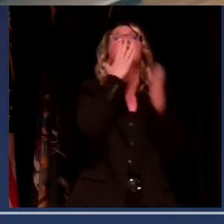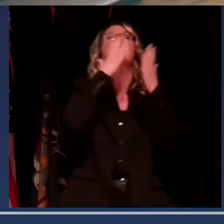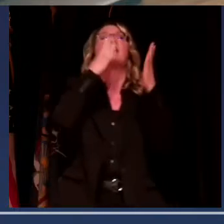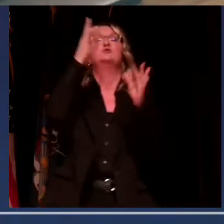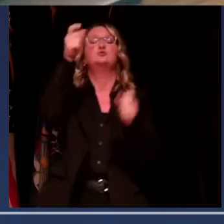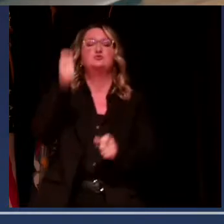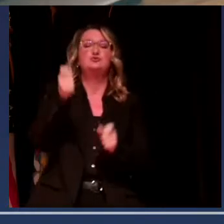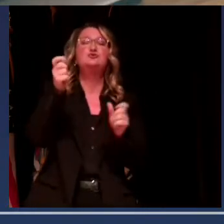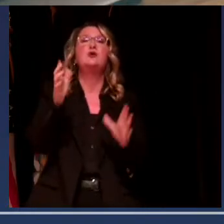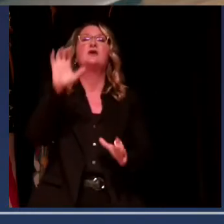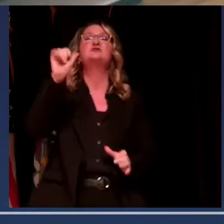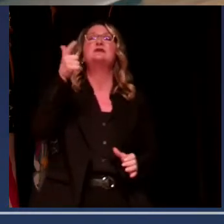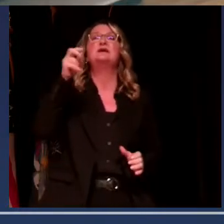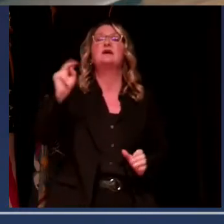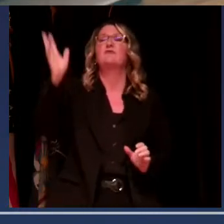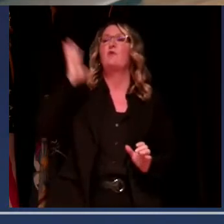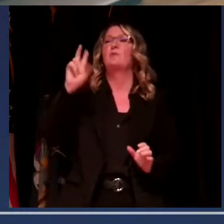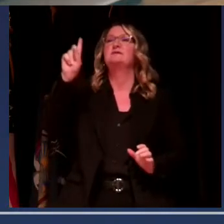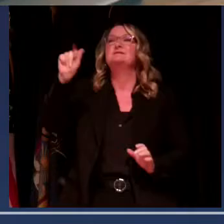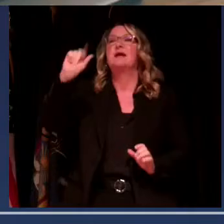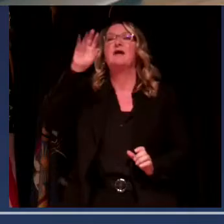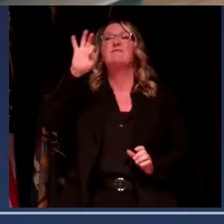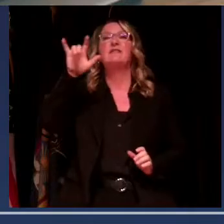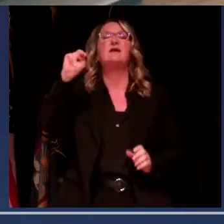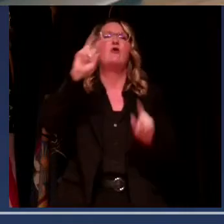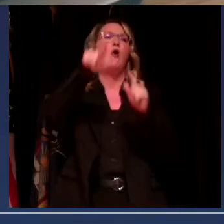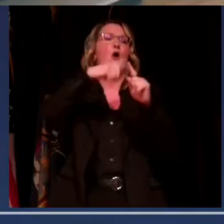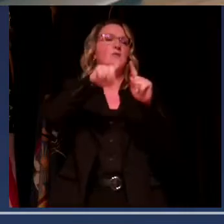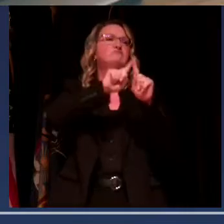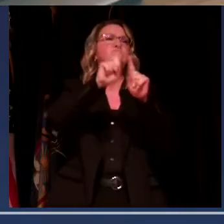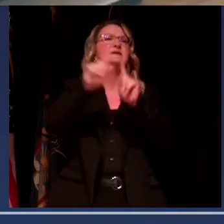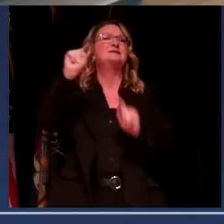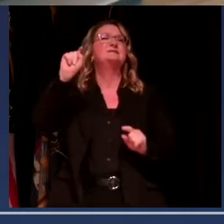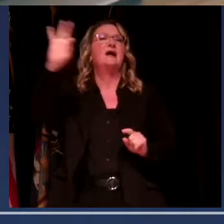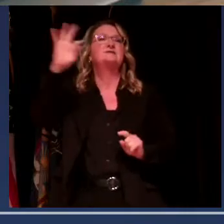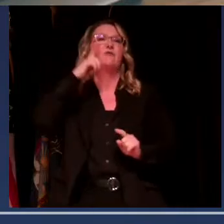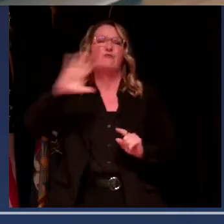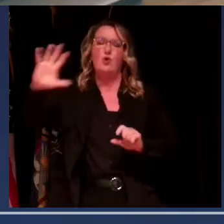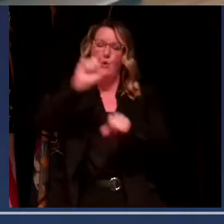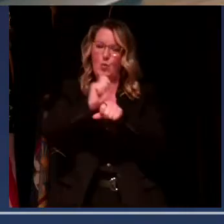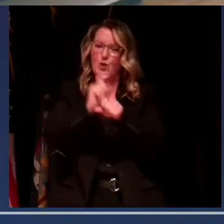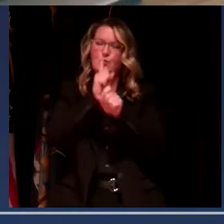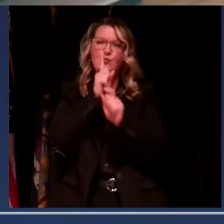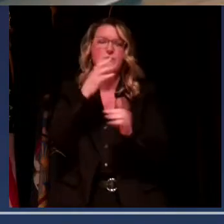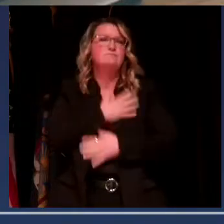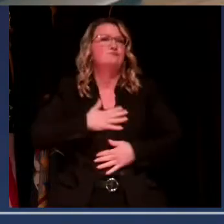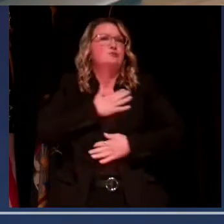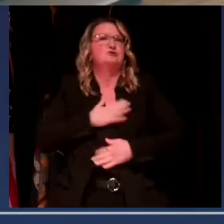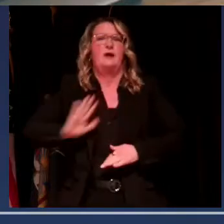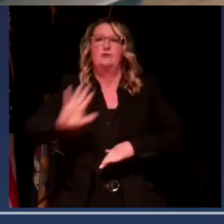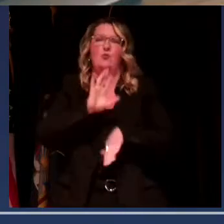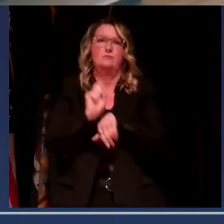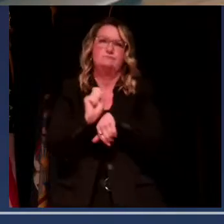Egan, former District Attorney Flynn, and all the task force members for your great work. I truly appreciate it.